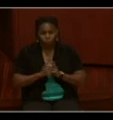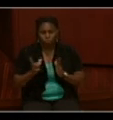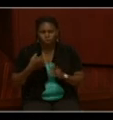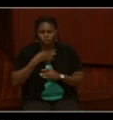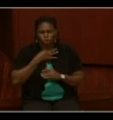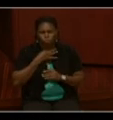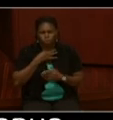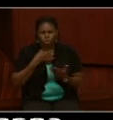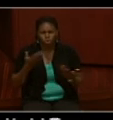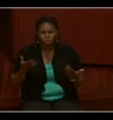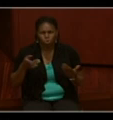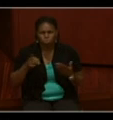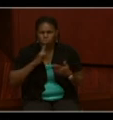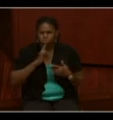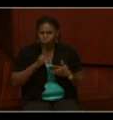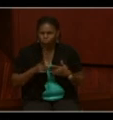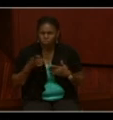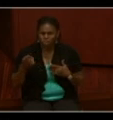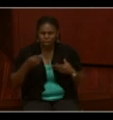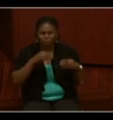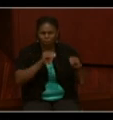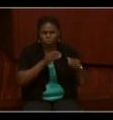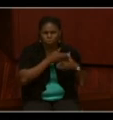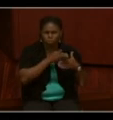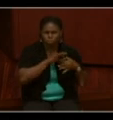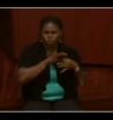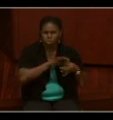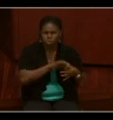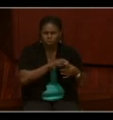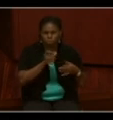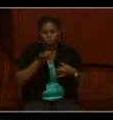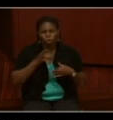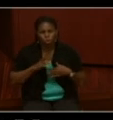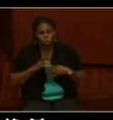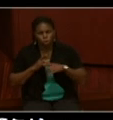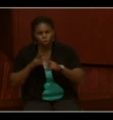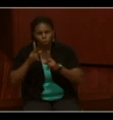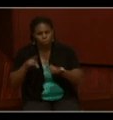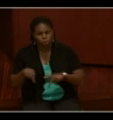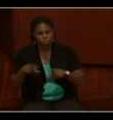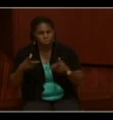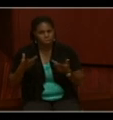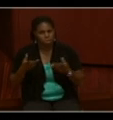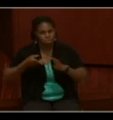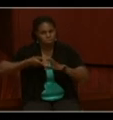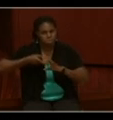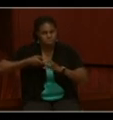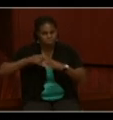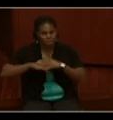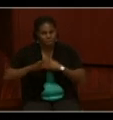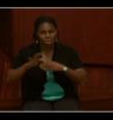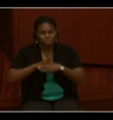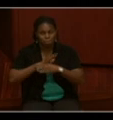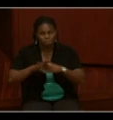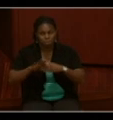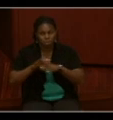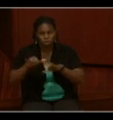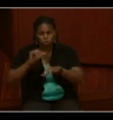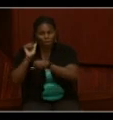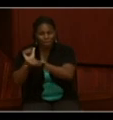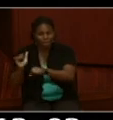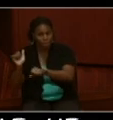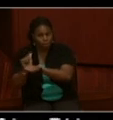you know, was this really a merchant partnership, or was the person who was participating in this business doing manual